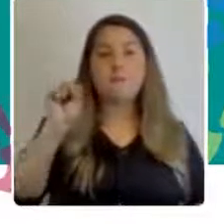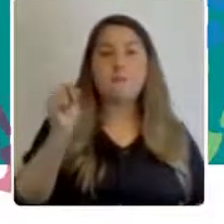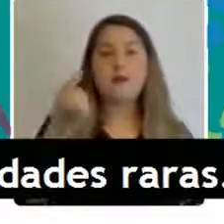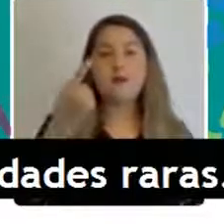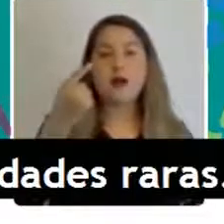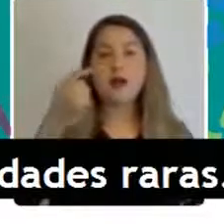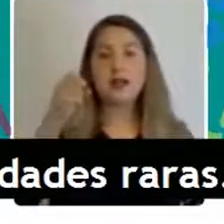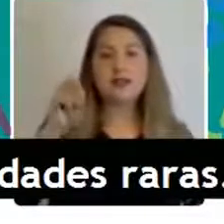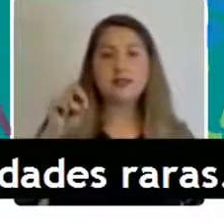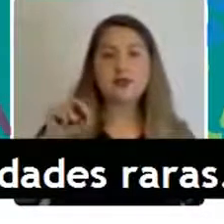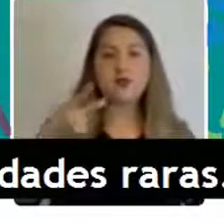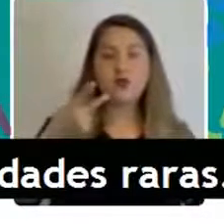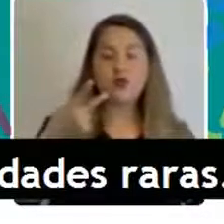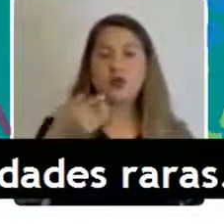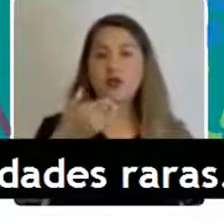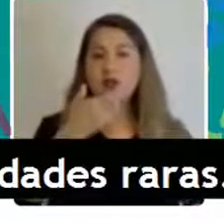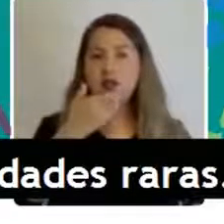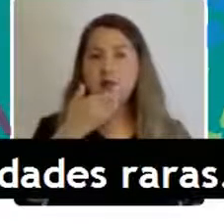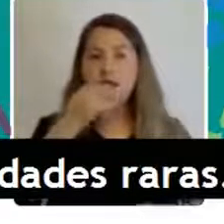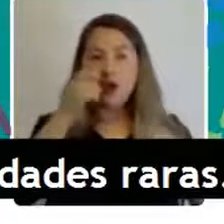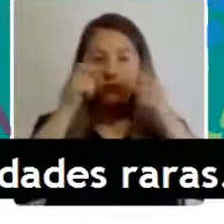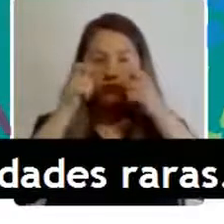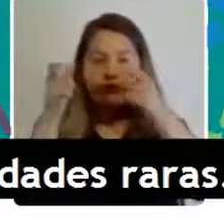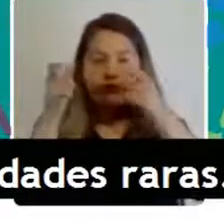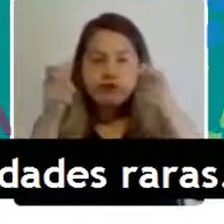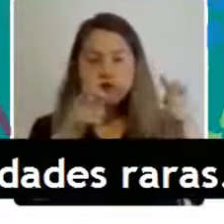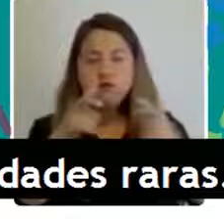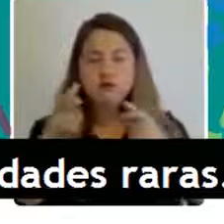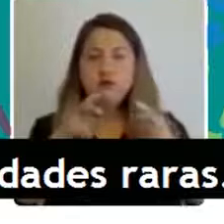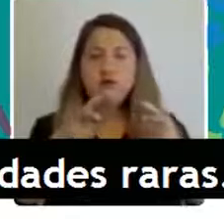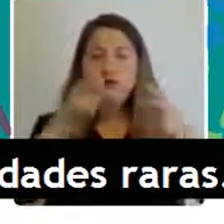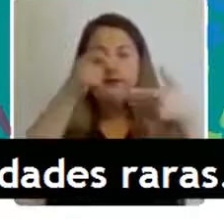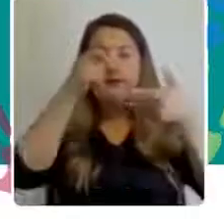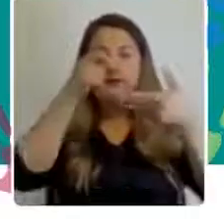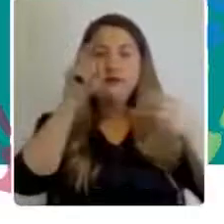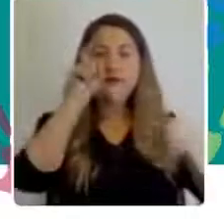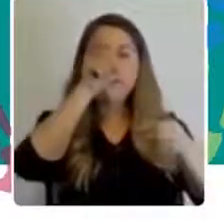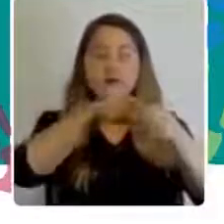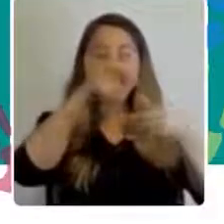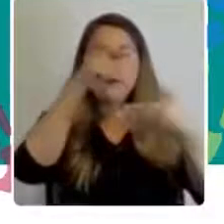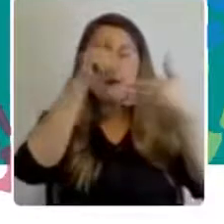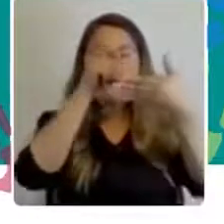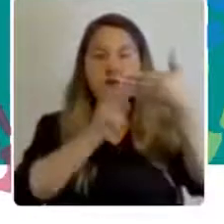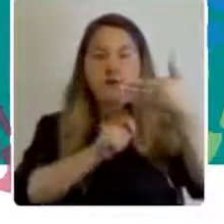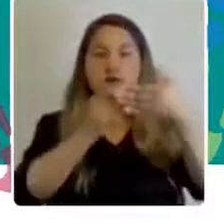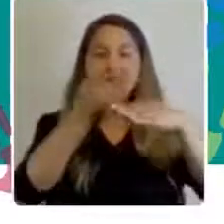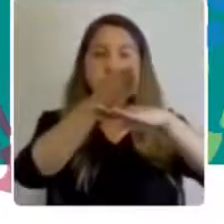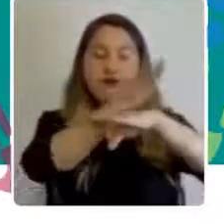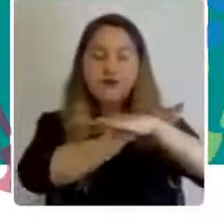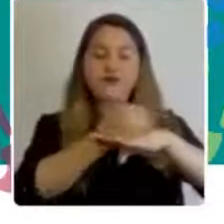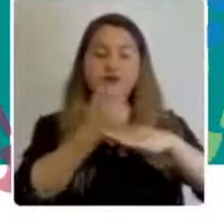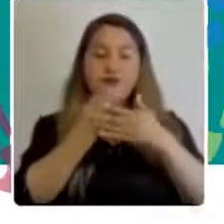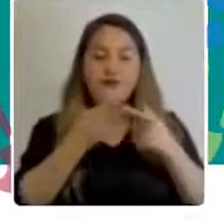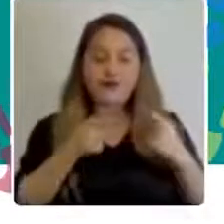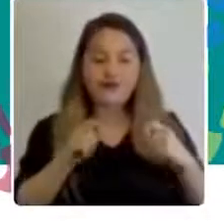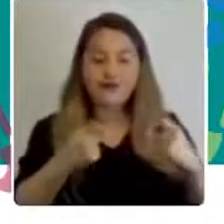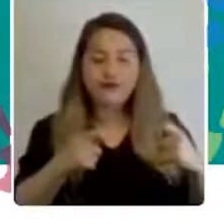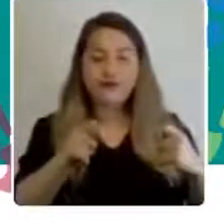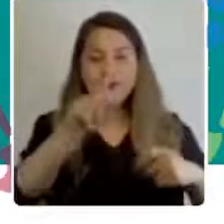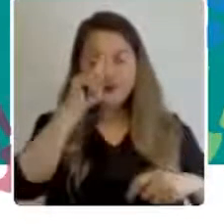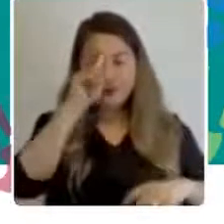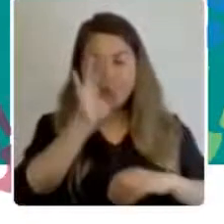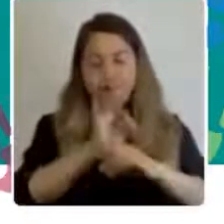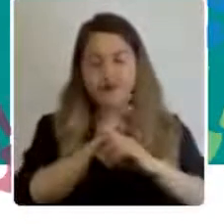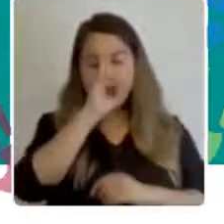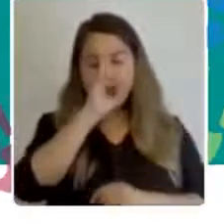registry, diagnosis, and treatment, therapy of rare diseases. So the flow, I don't have time to go,